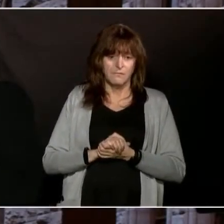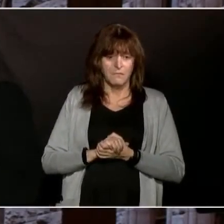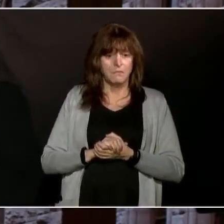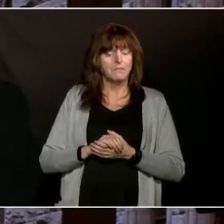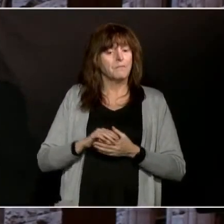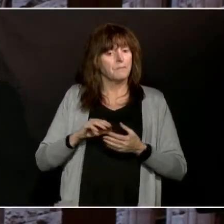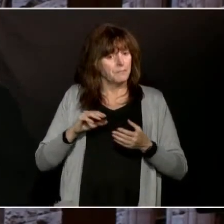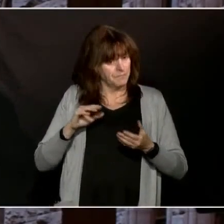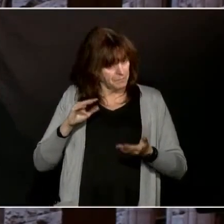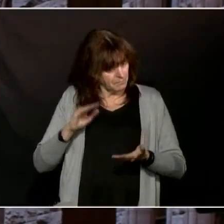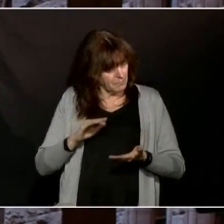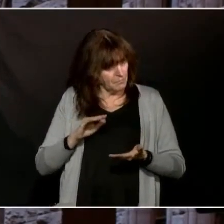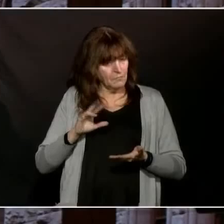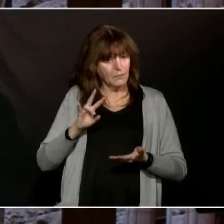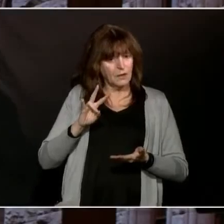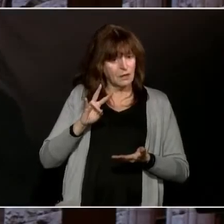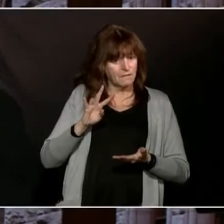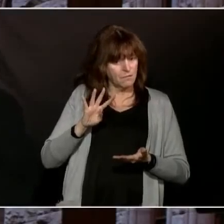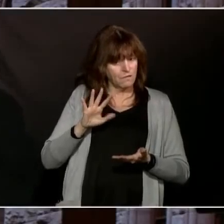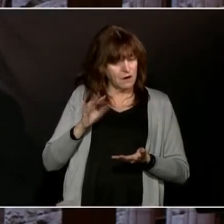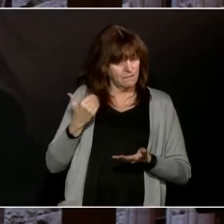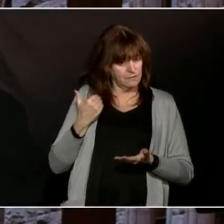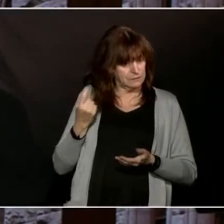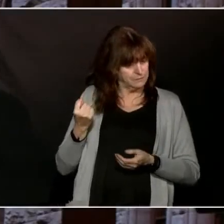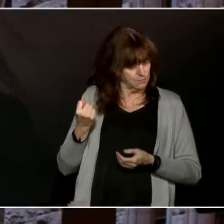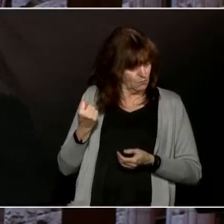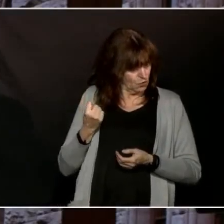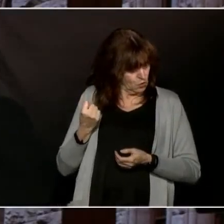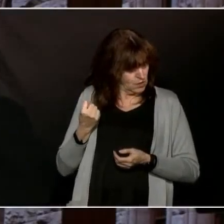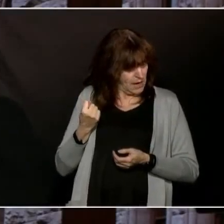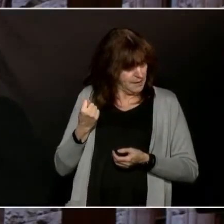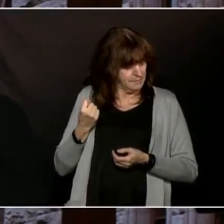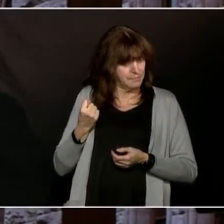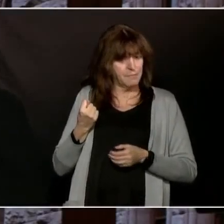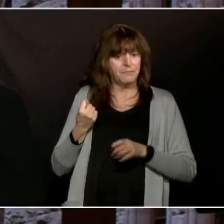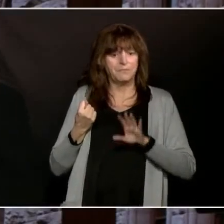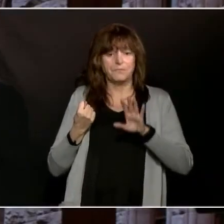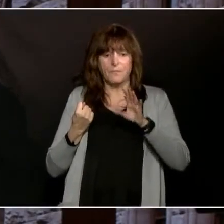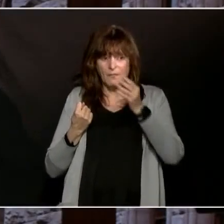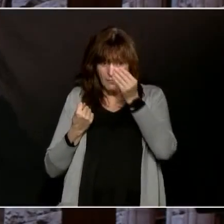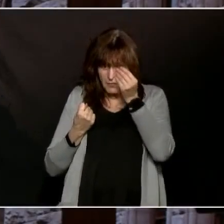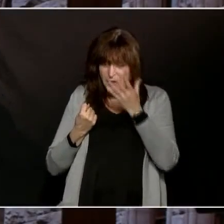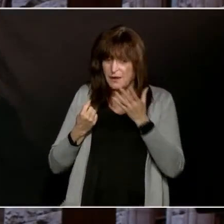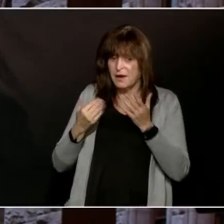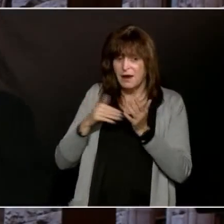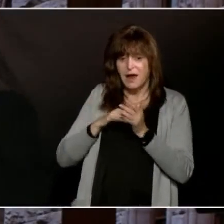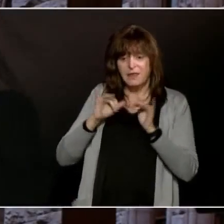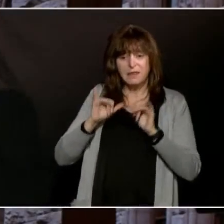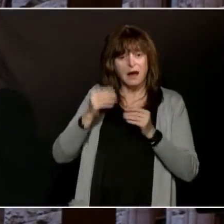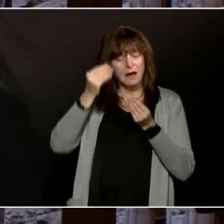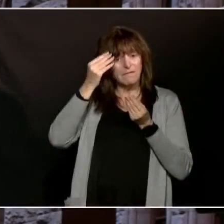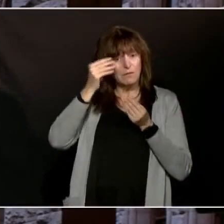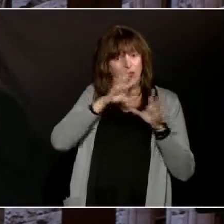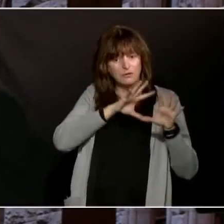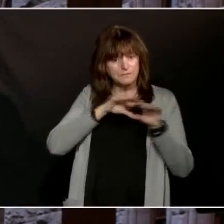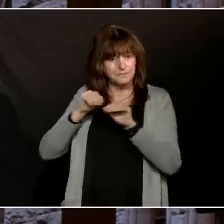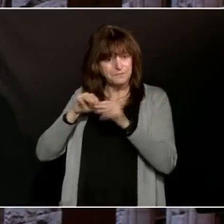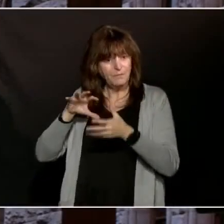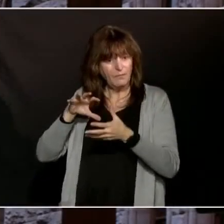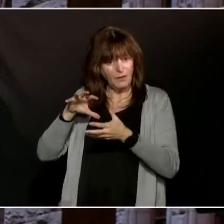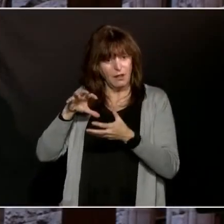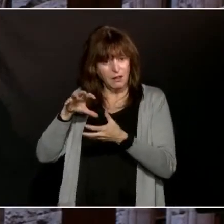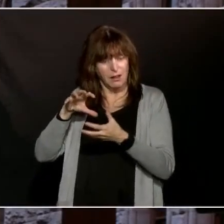reported on Tuesday. That was a data shifting over of our systems with Toronto coming online with